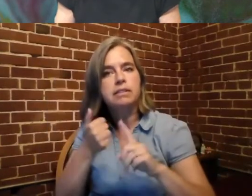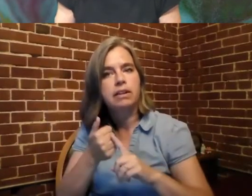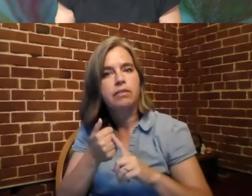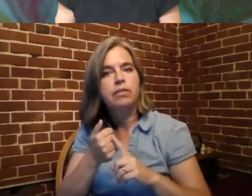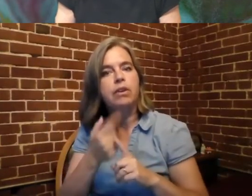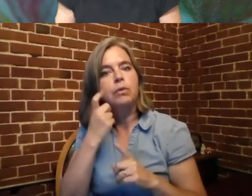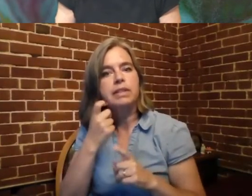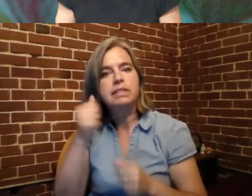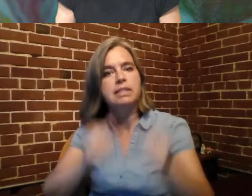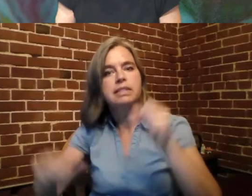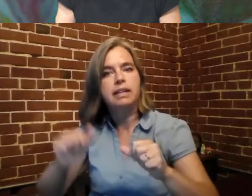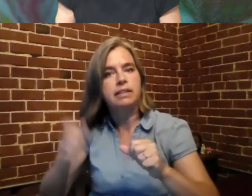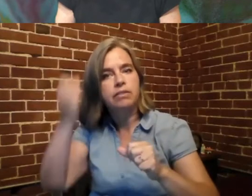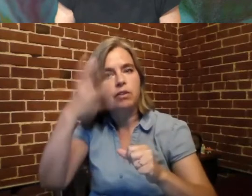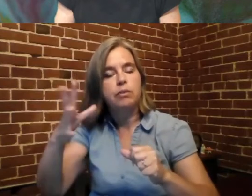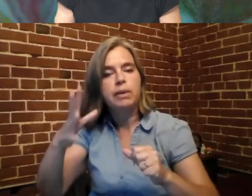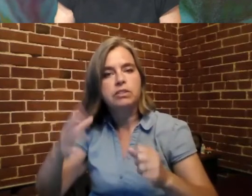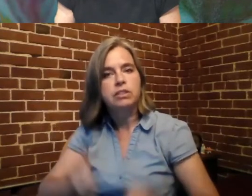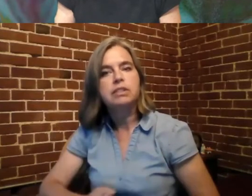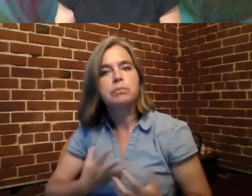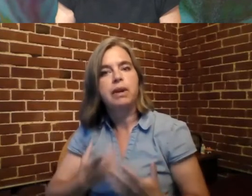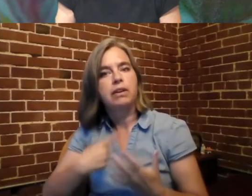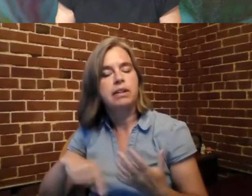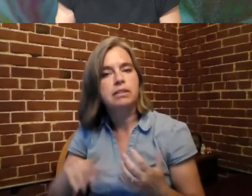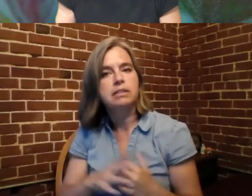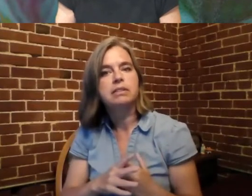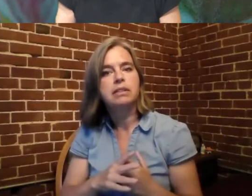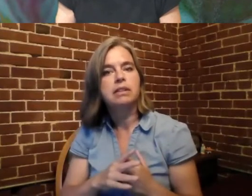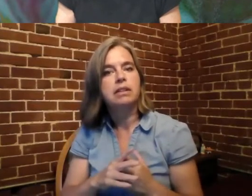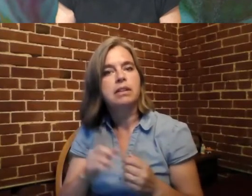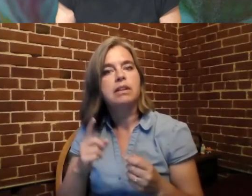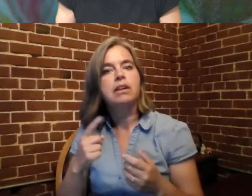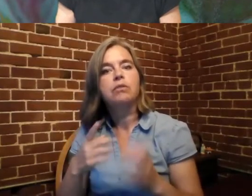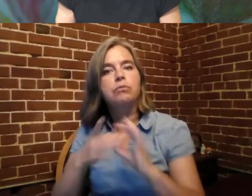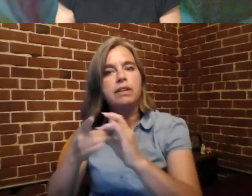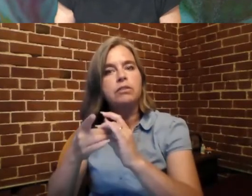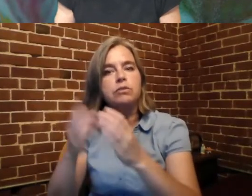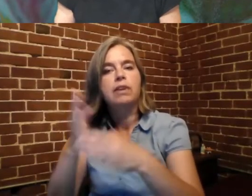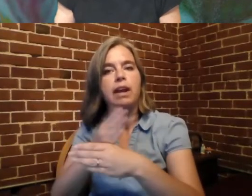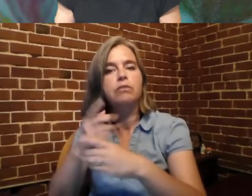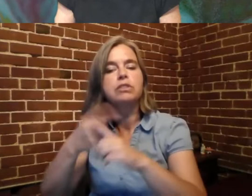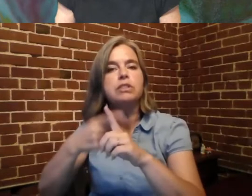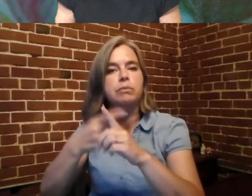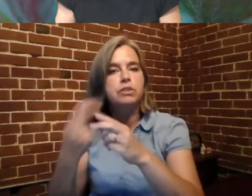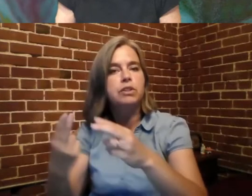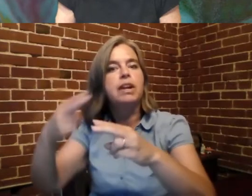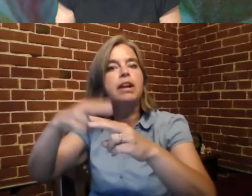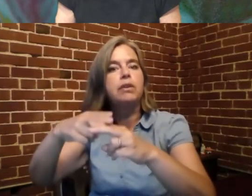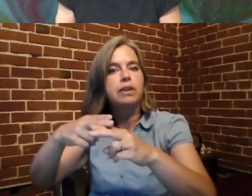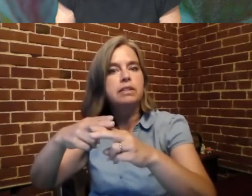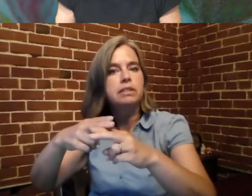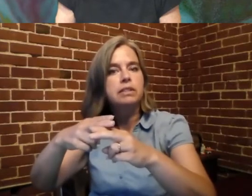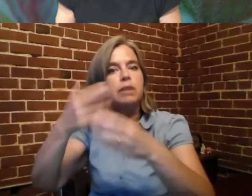recent scientific data regarding the average temperature rise since the